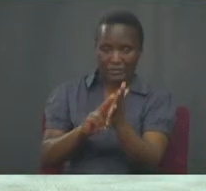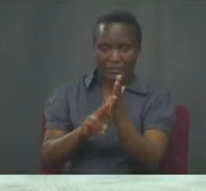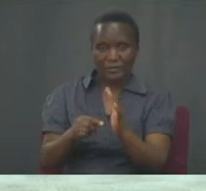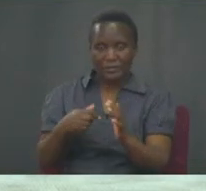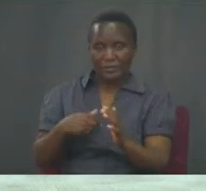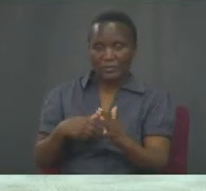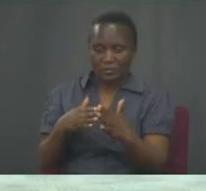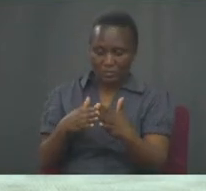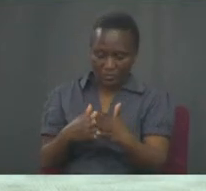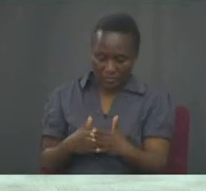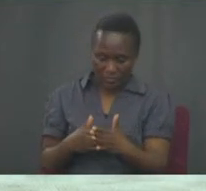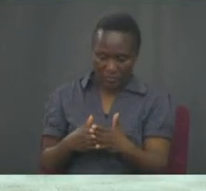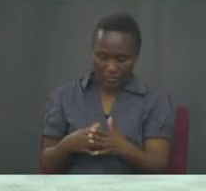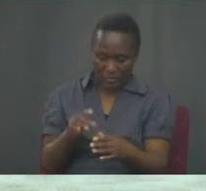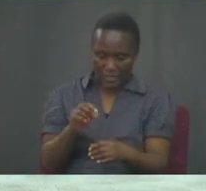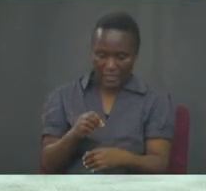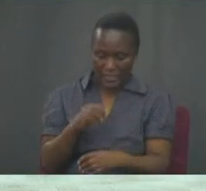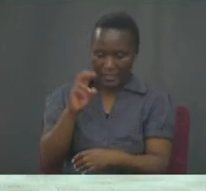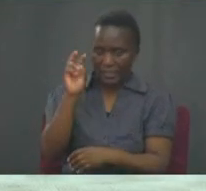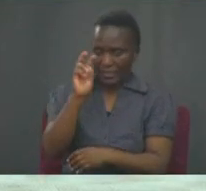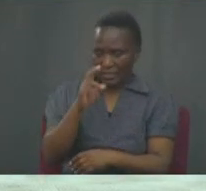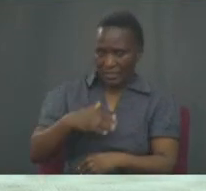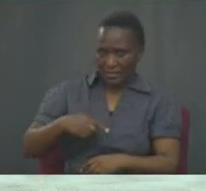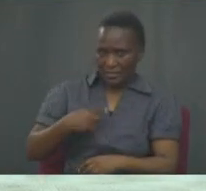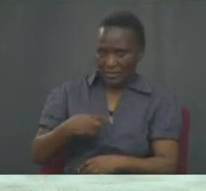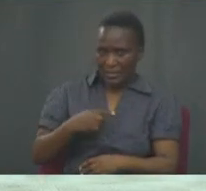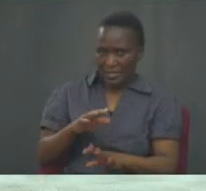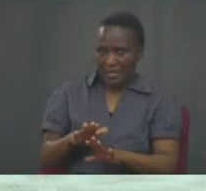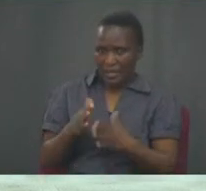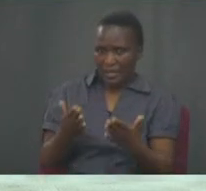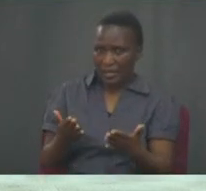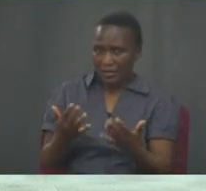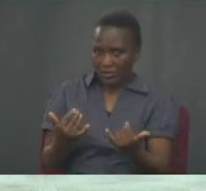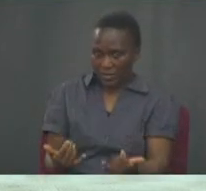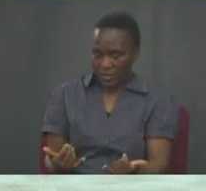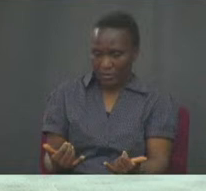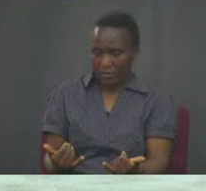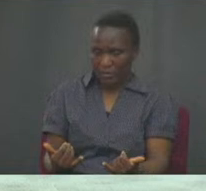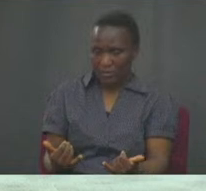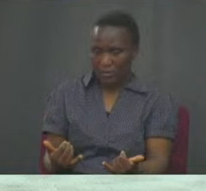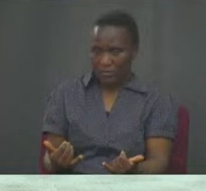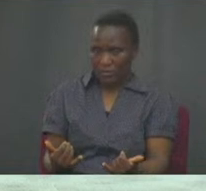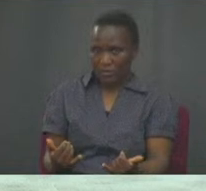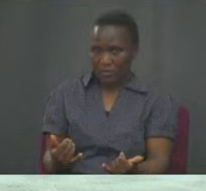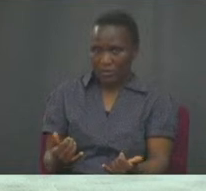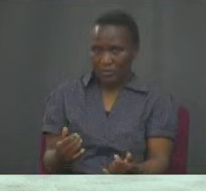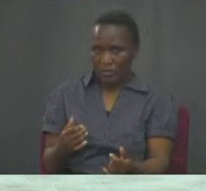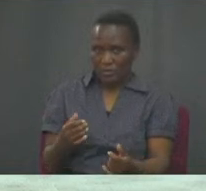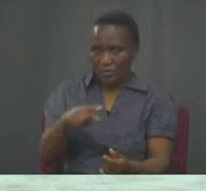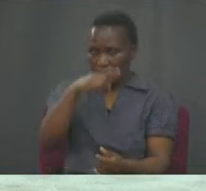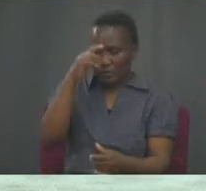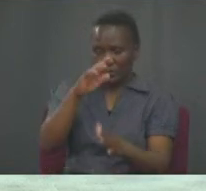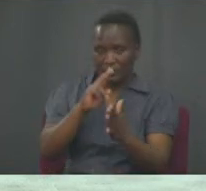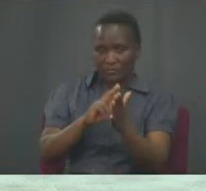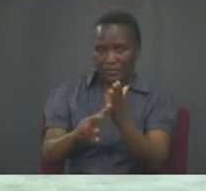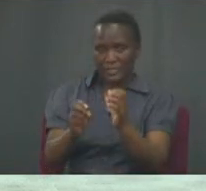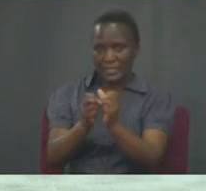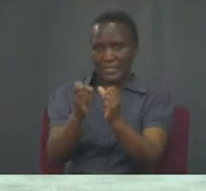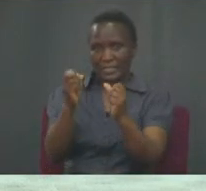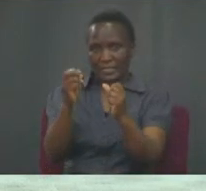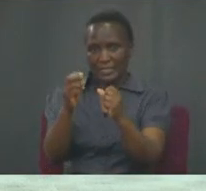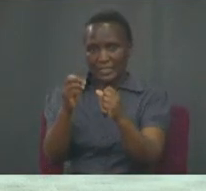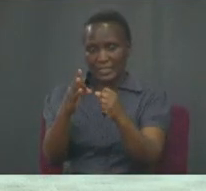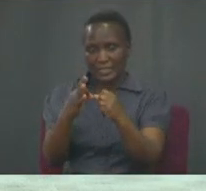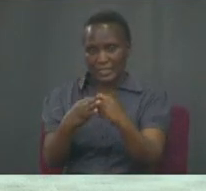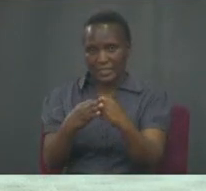how so? Because chapter 13, verse 21 going down, it will tell you that there was a pillar of cloud